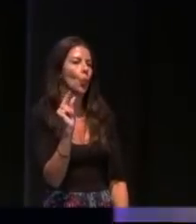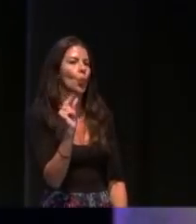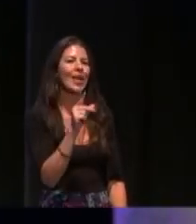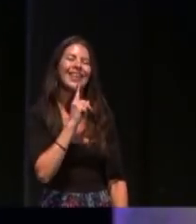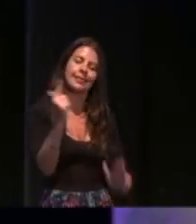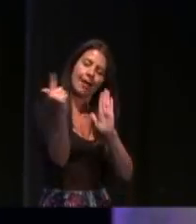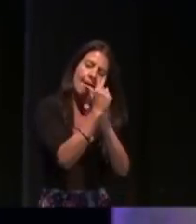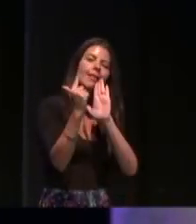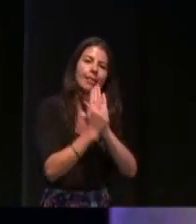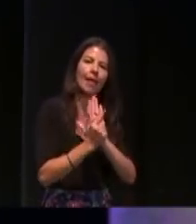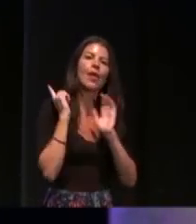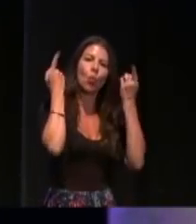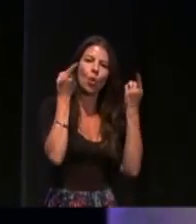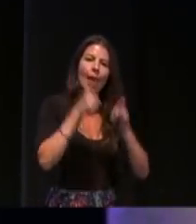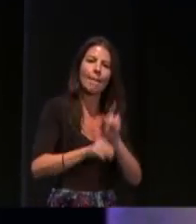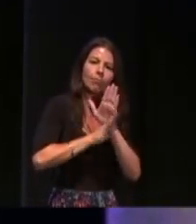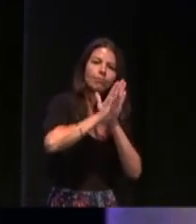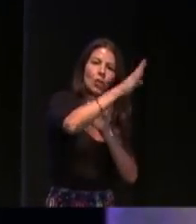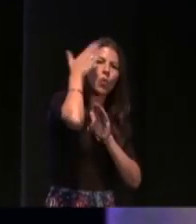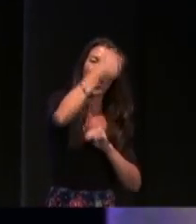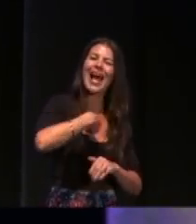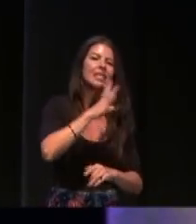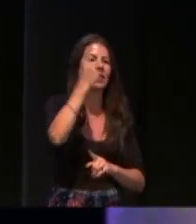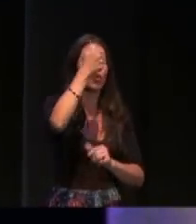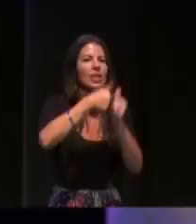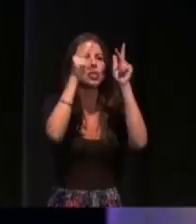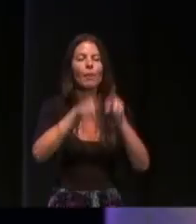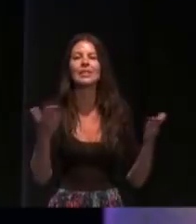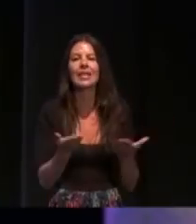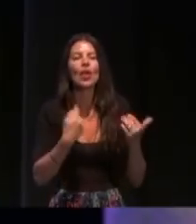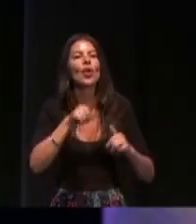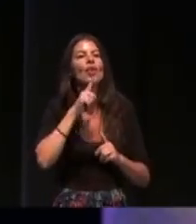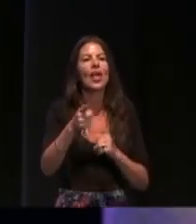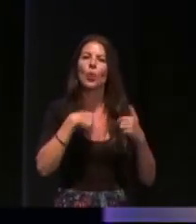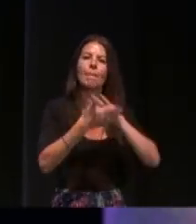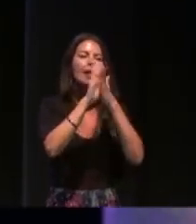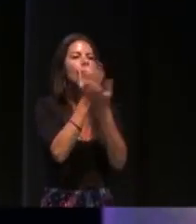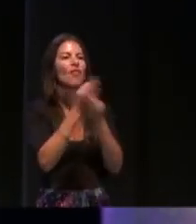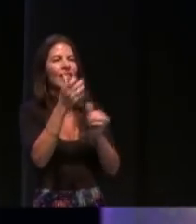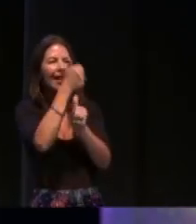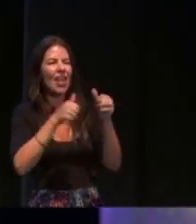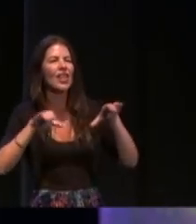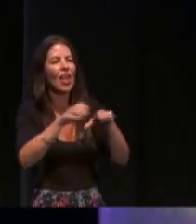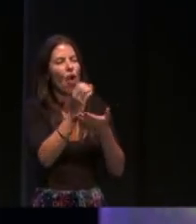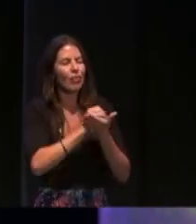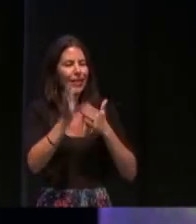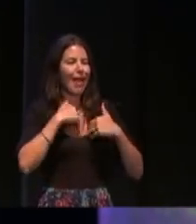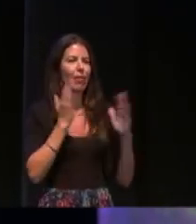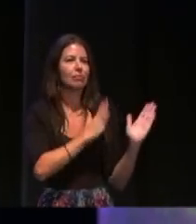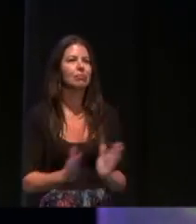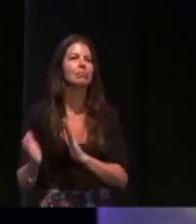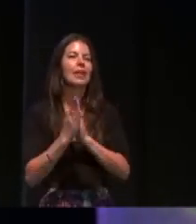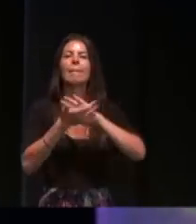It's a law unto itself that only knows its old unfolding. I speak the word for each and every one of us, that we may be free today, that every organ and action function of our body temple may be